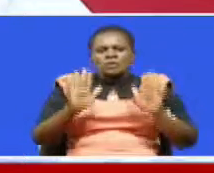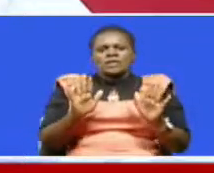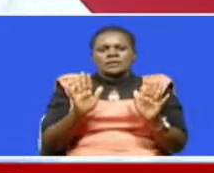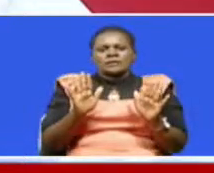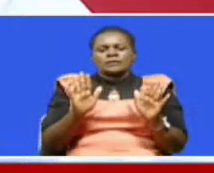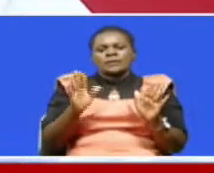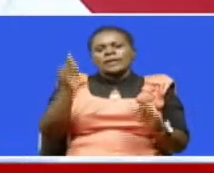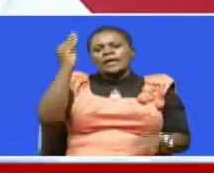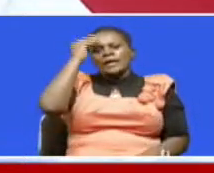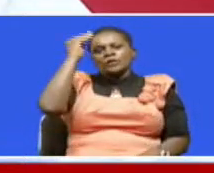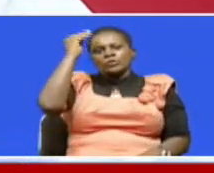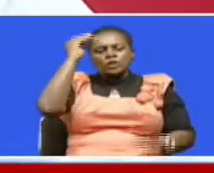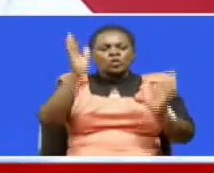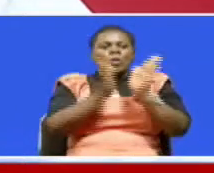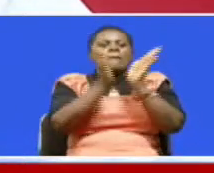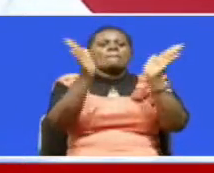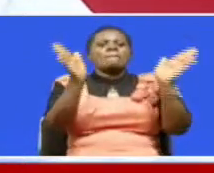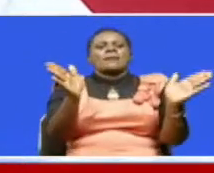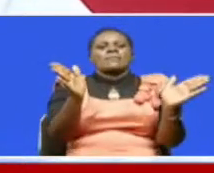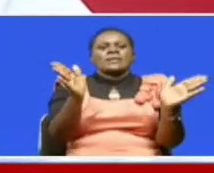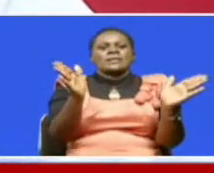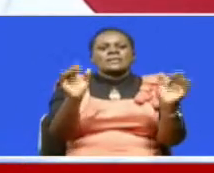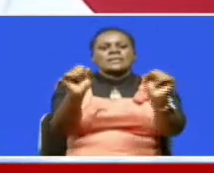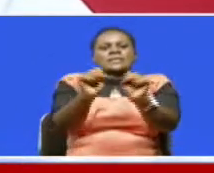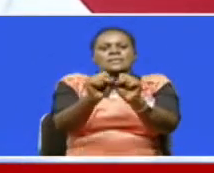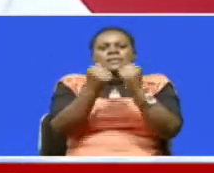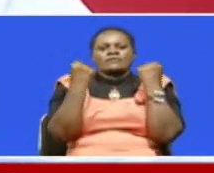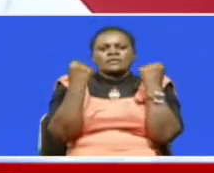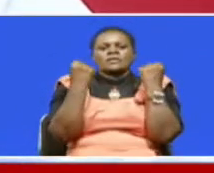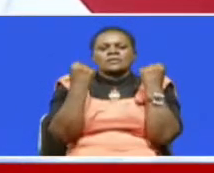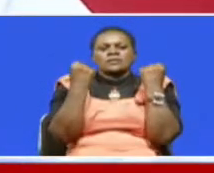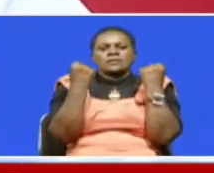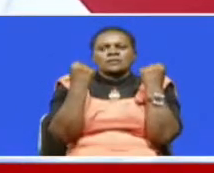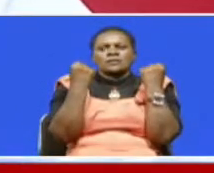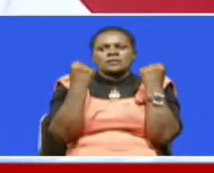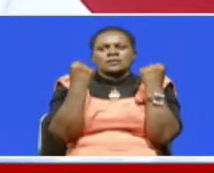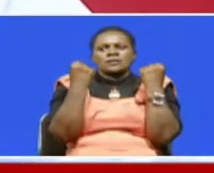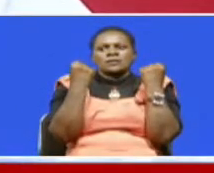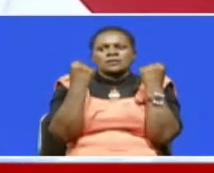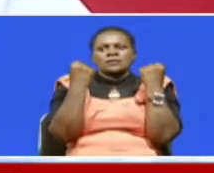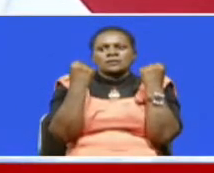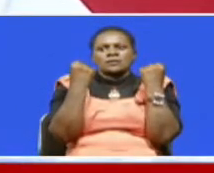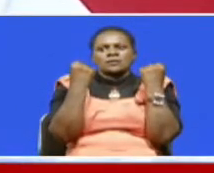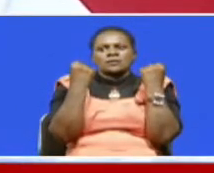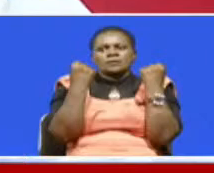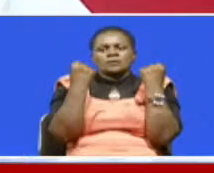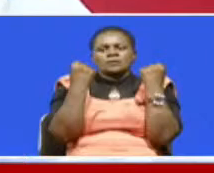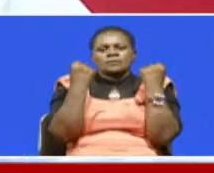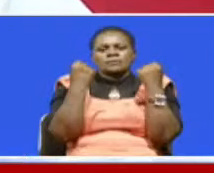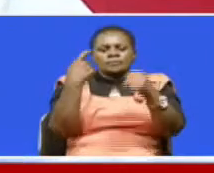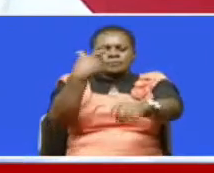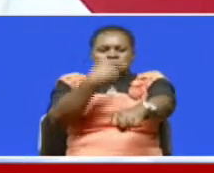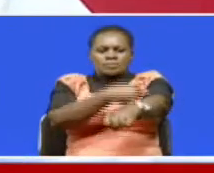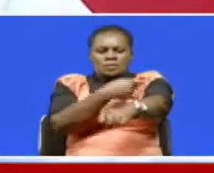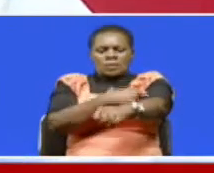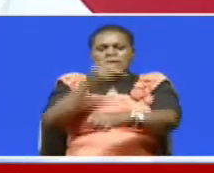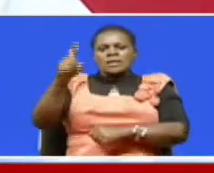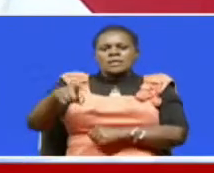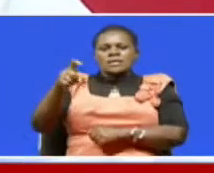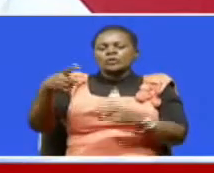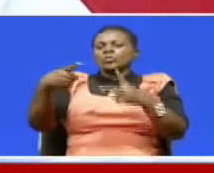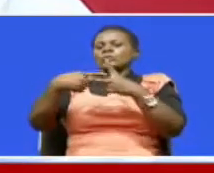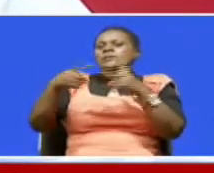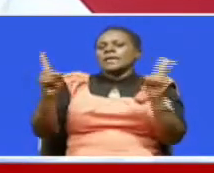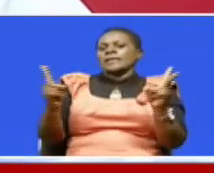the education to the public about the safety and the efficacy of the vaccine. This needs to be